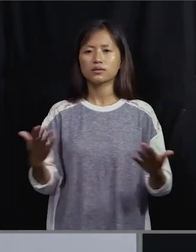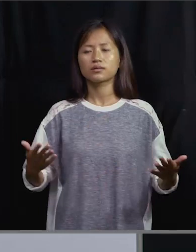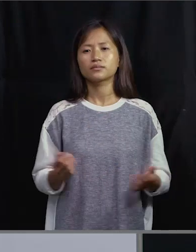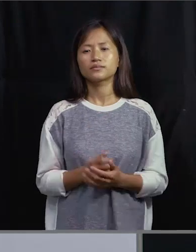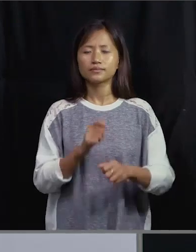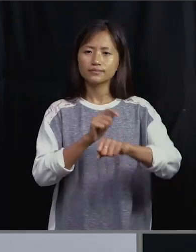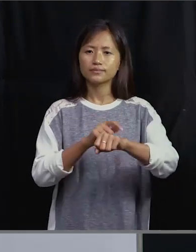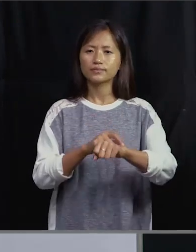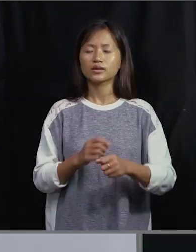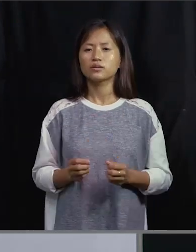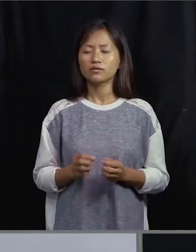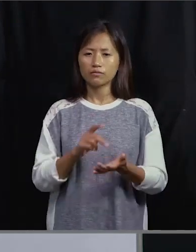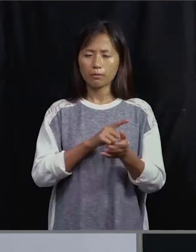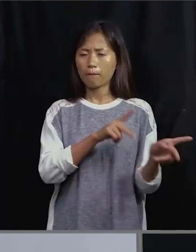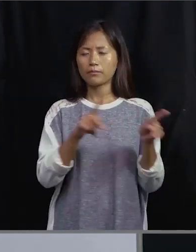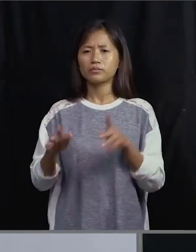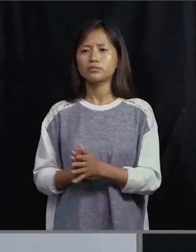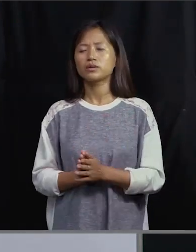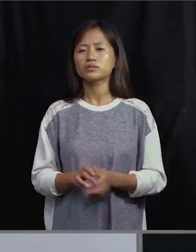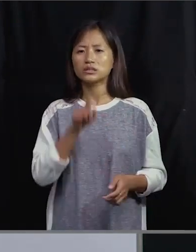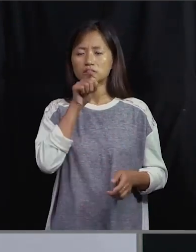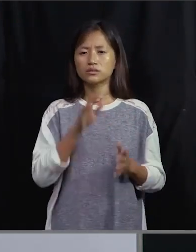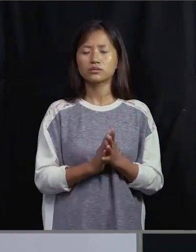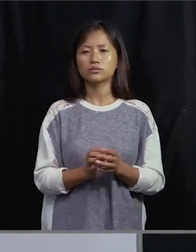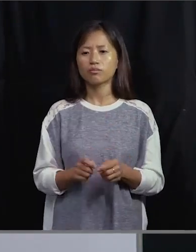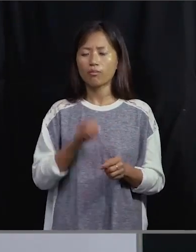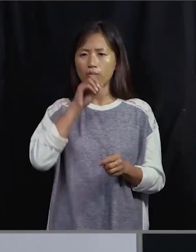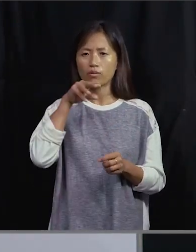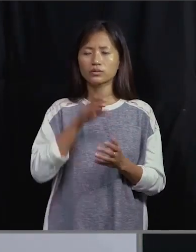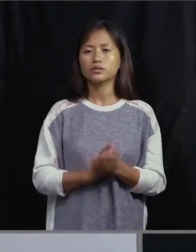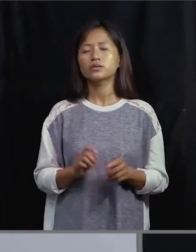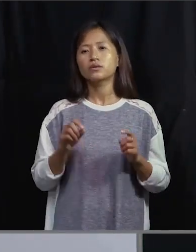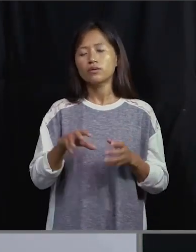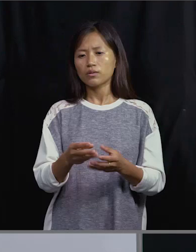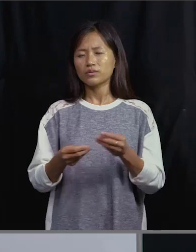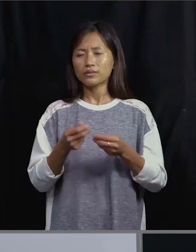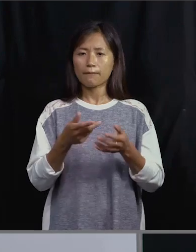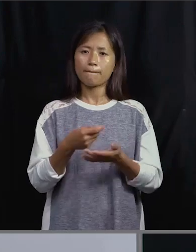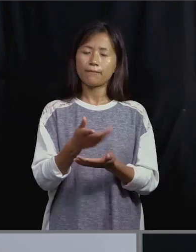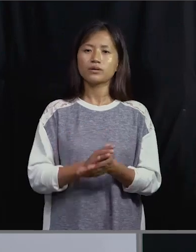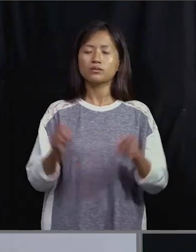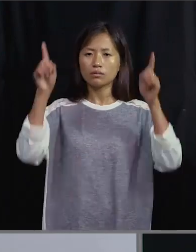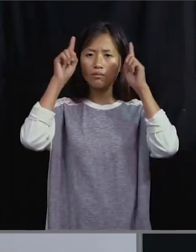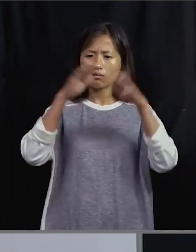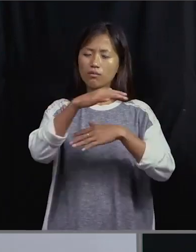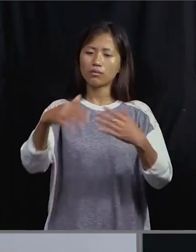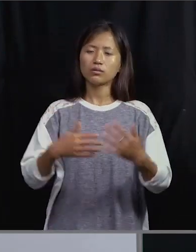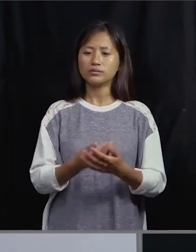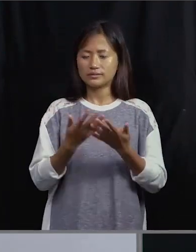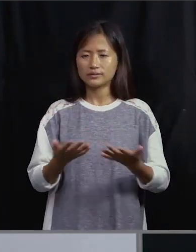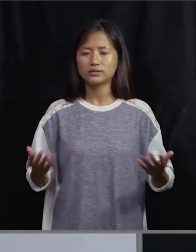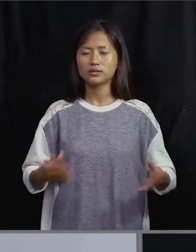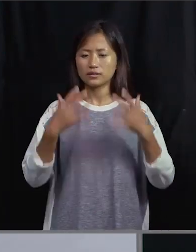to go out and buy. You want to buy chicken, you want to buy pork, you want to buy beef, you want to buy all these edible items, you want to buy clothes as